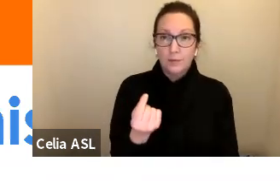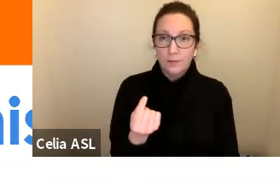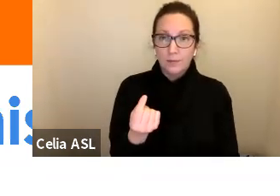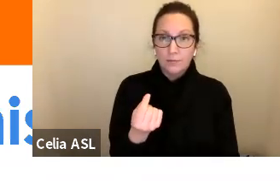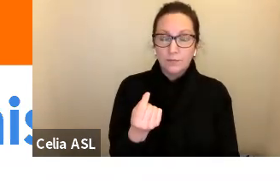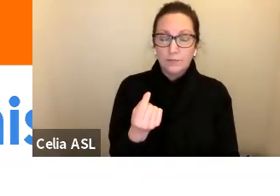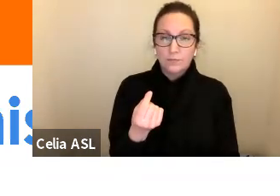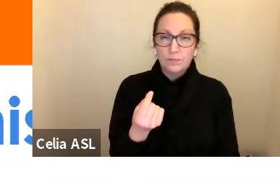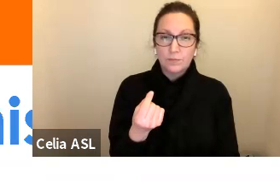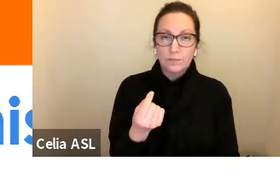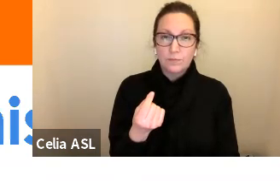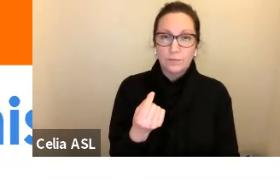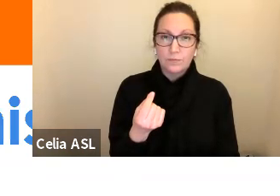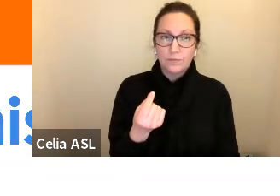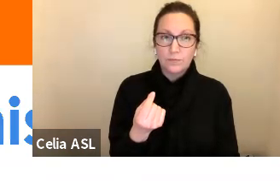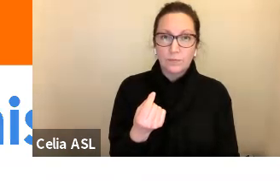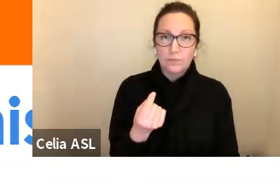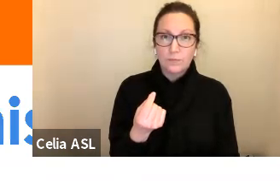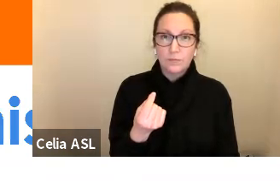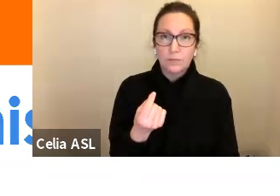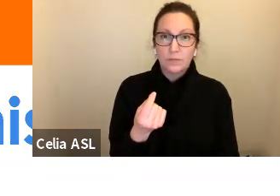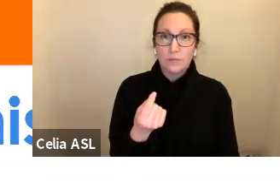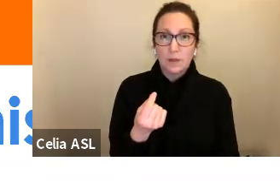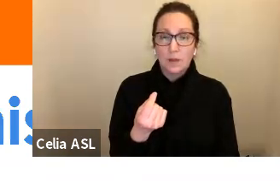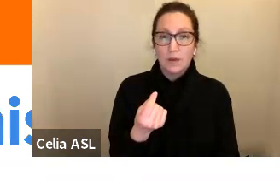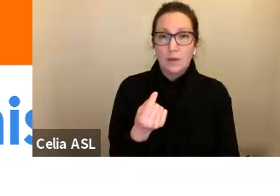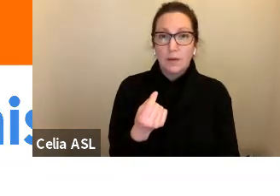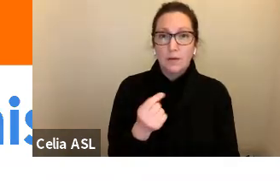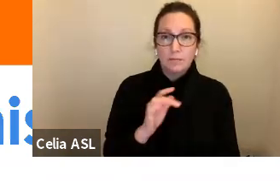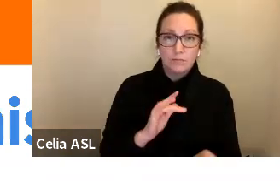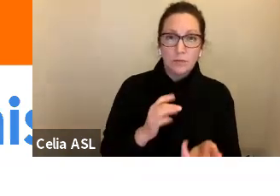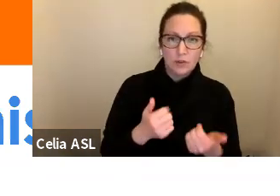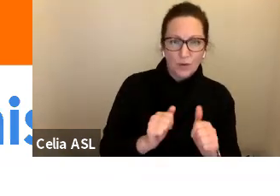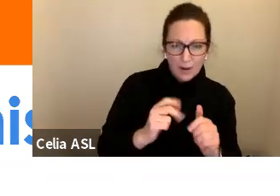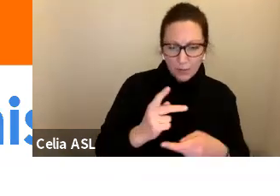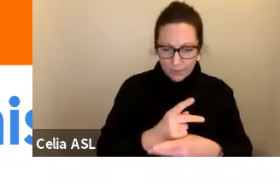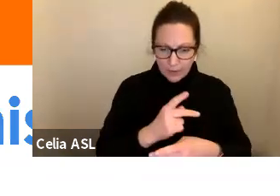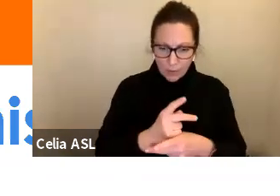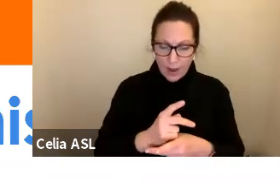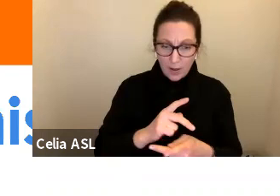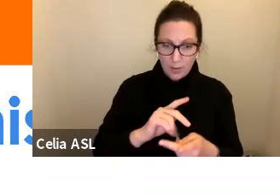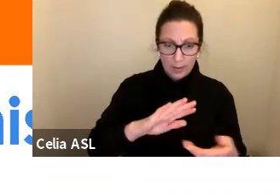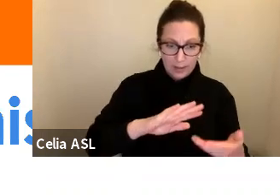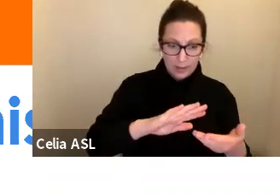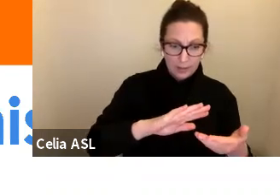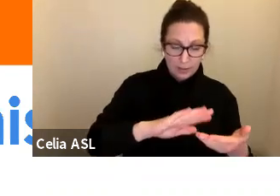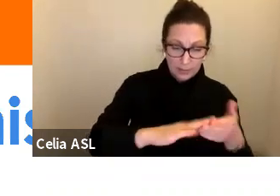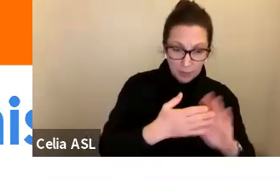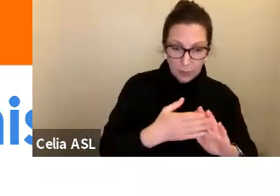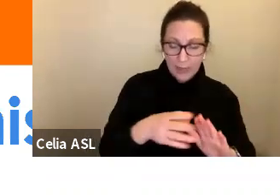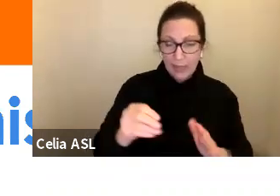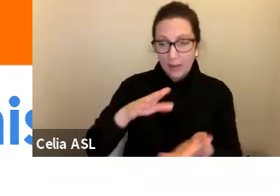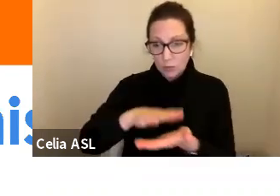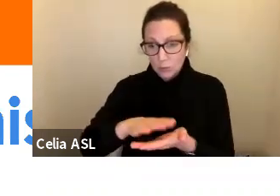for example, in gauging the community reaction and what the school committee then ended up